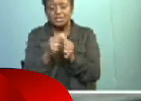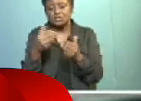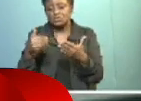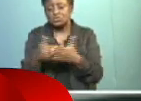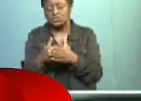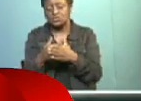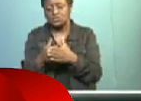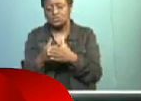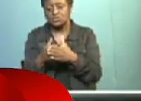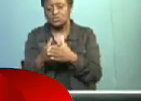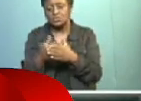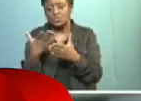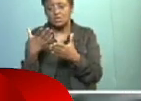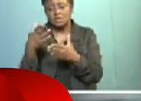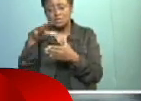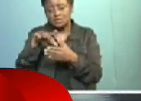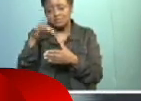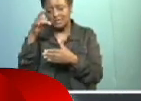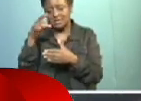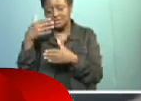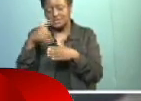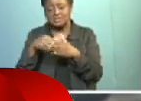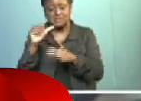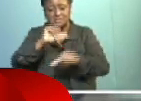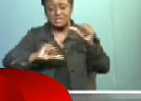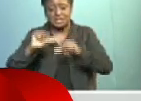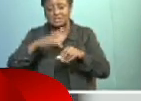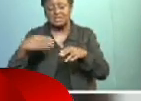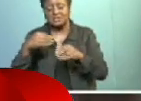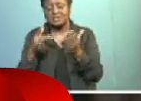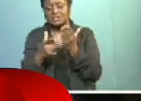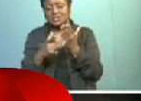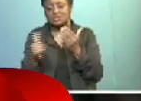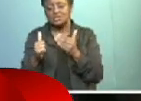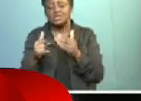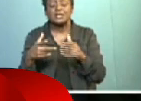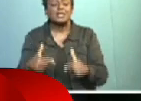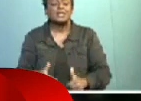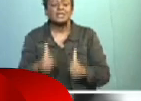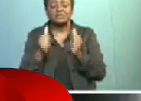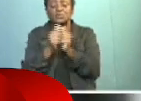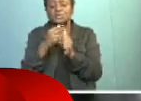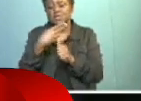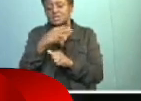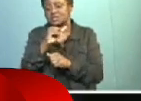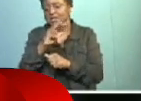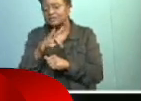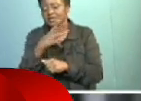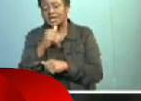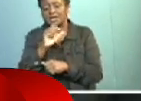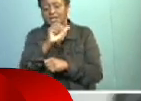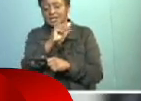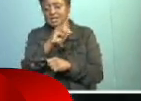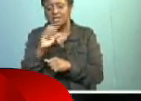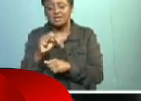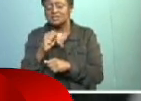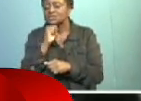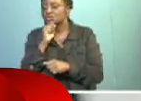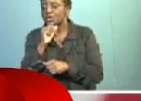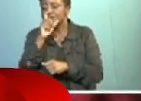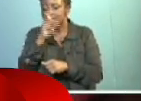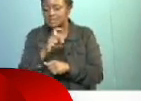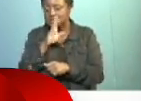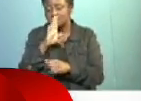in science and technology, living with HIV or AIDS does not have to be a death sentence. Forbes says there are more